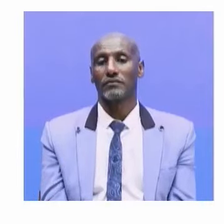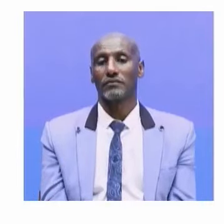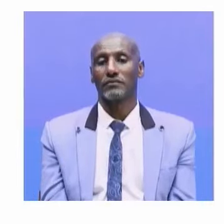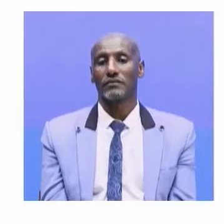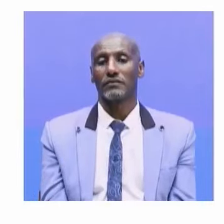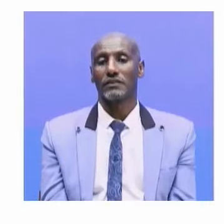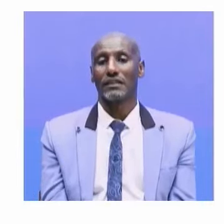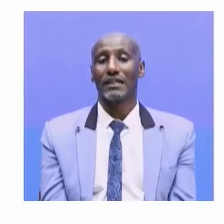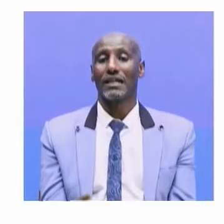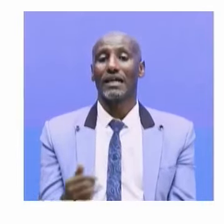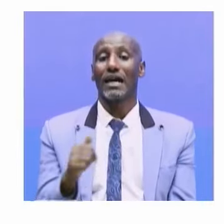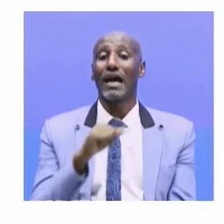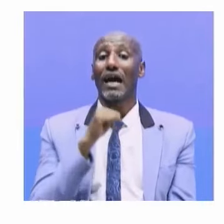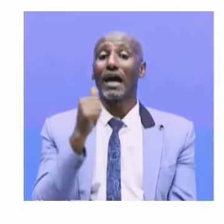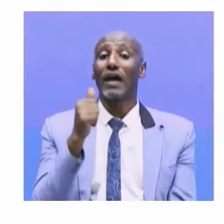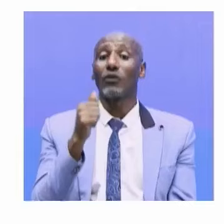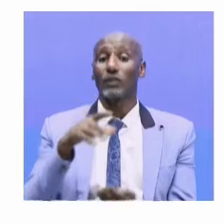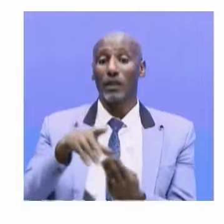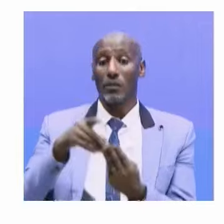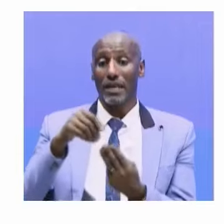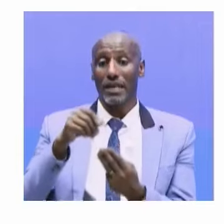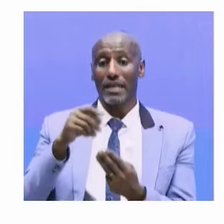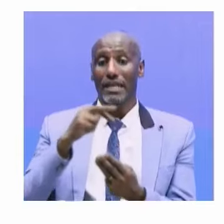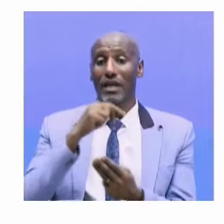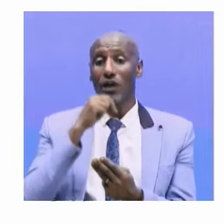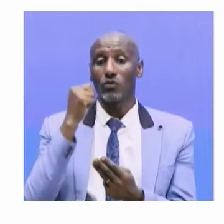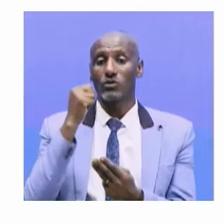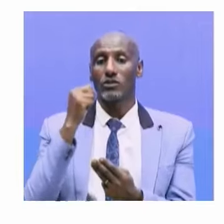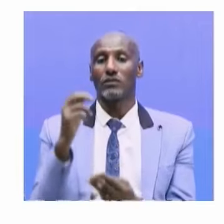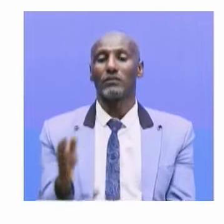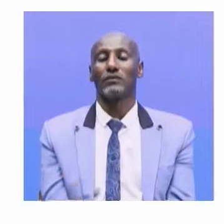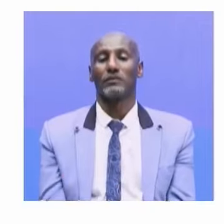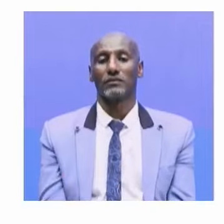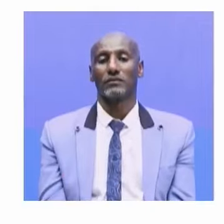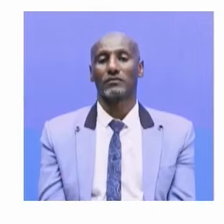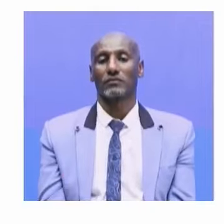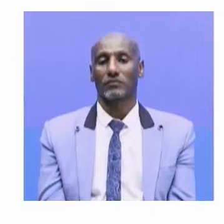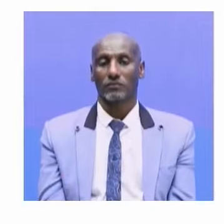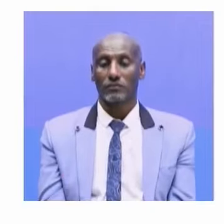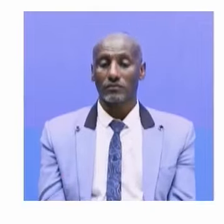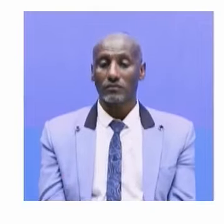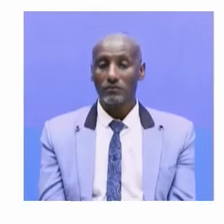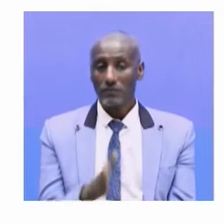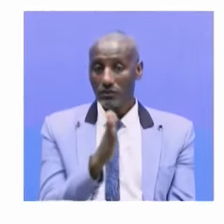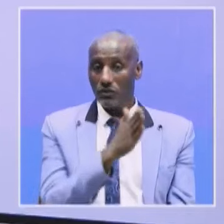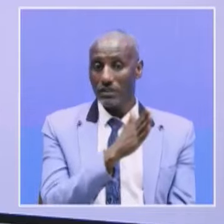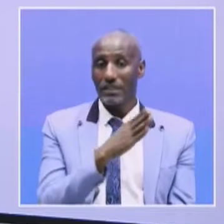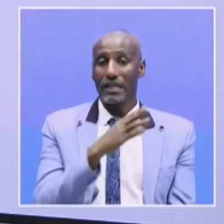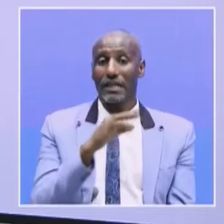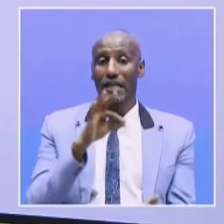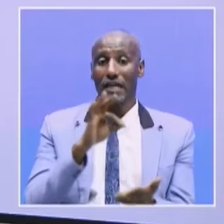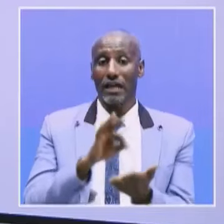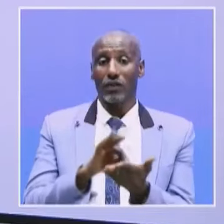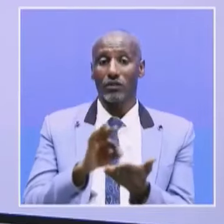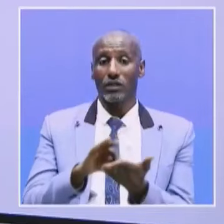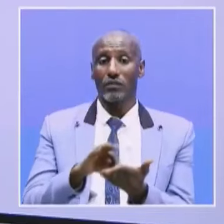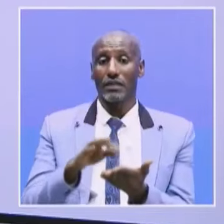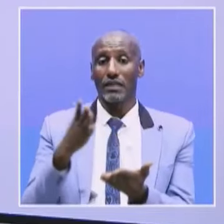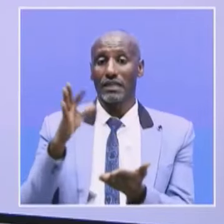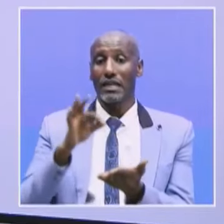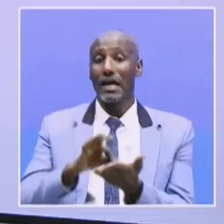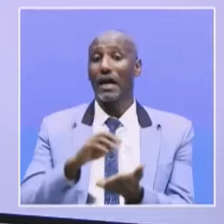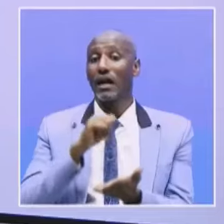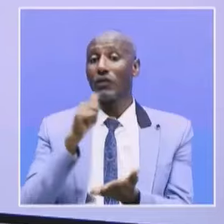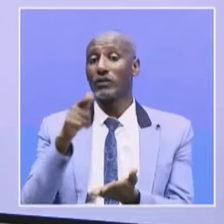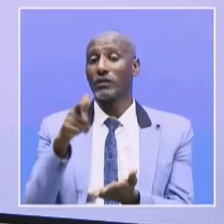These are what? Uncountable nouns. These are what? Countable noun. So students, before